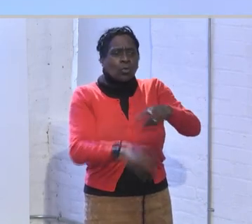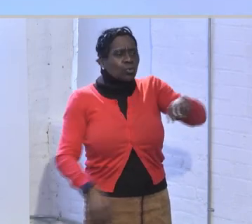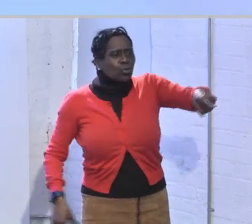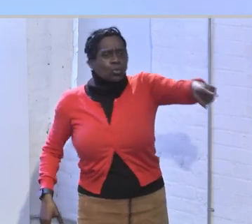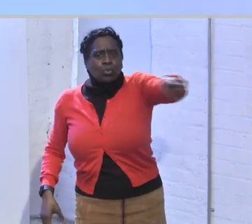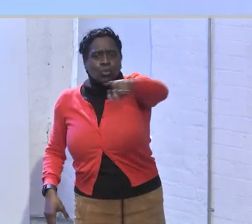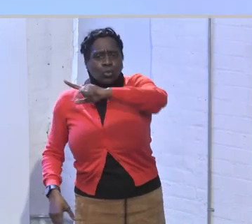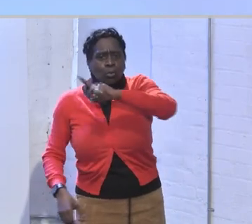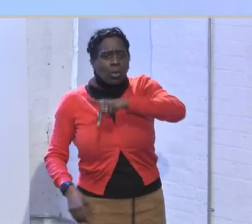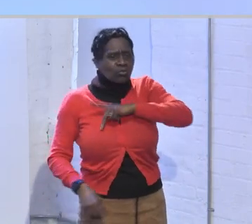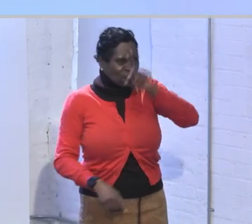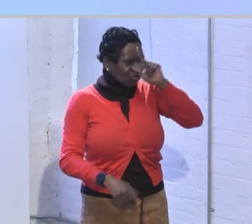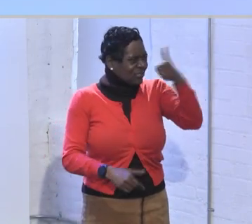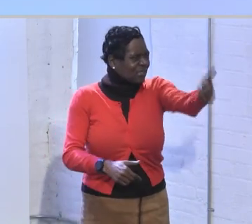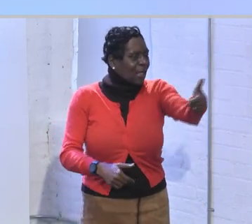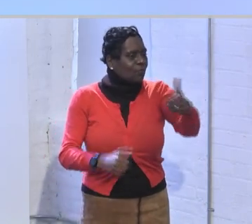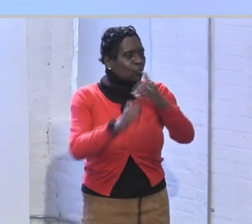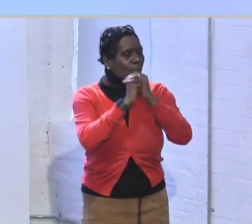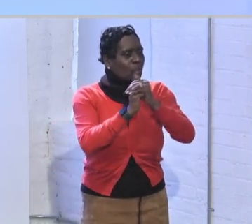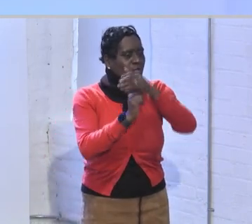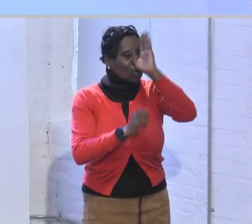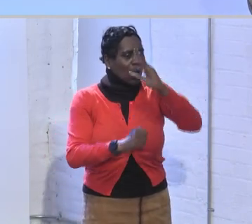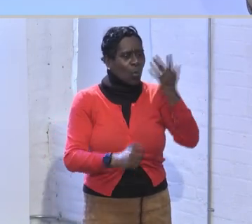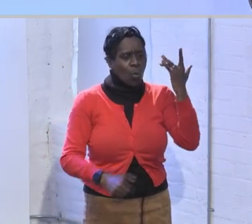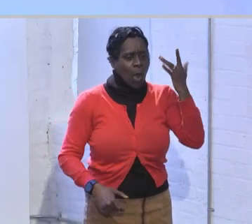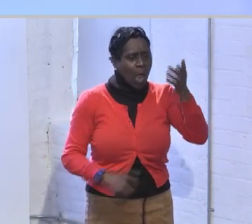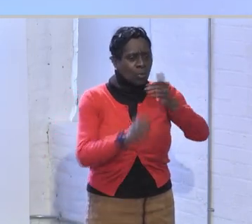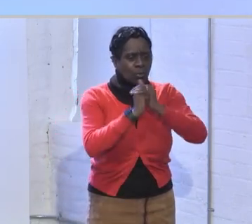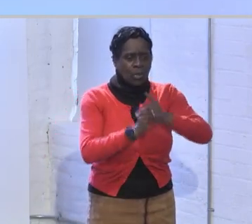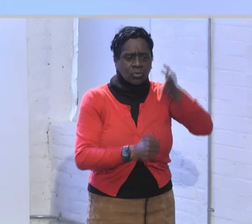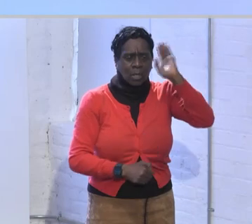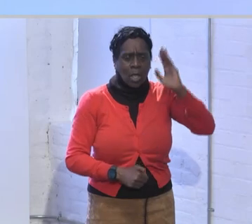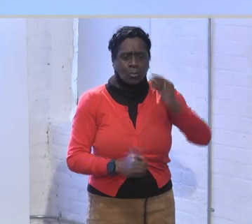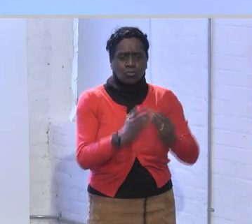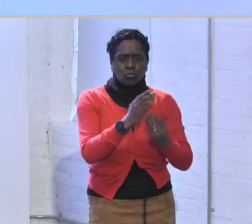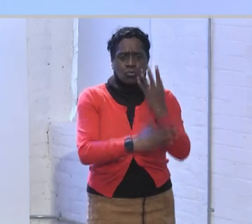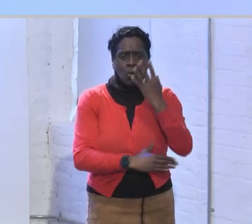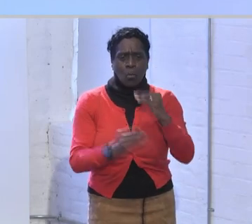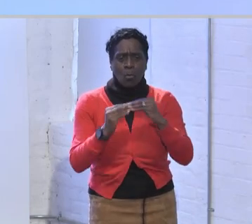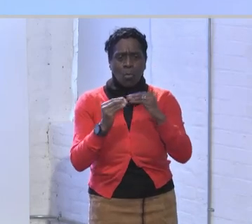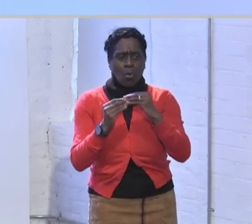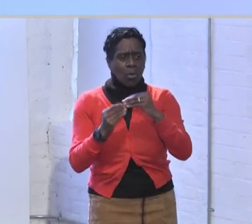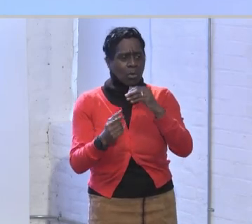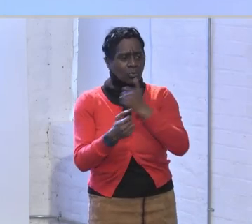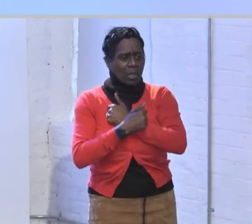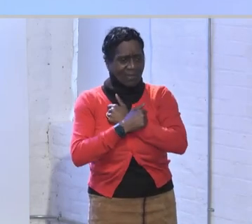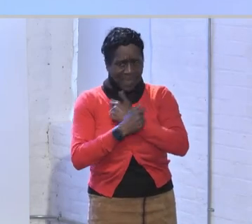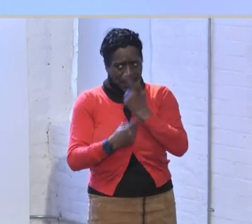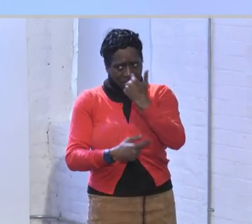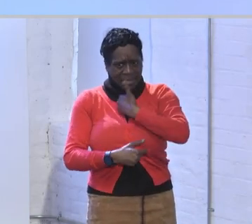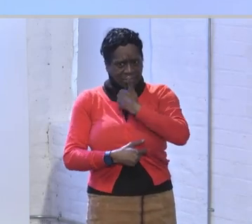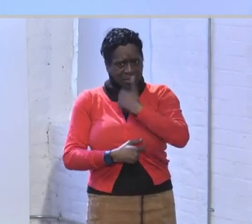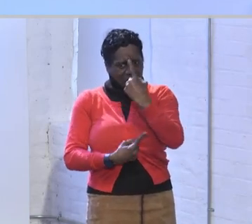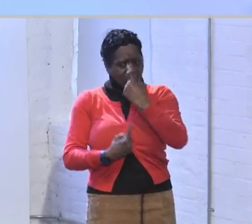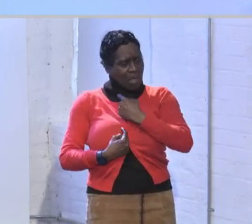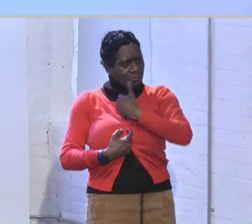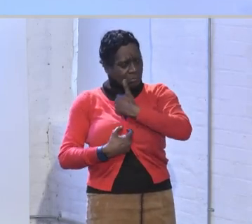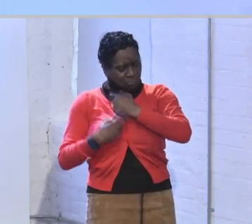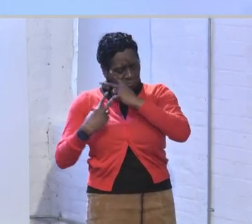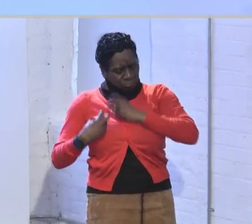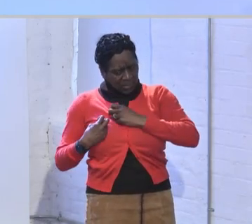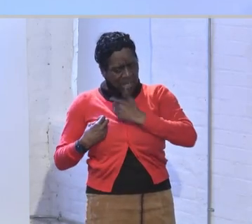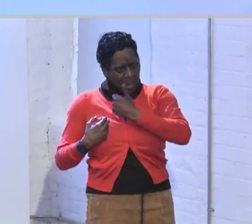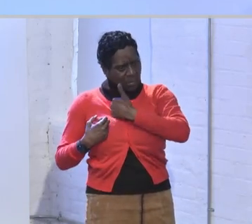personally to worship God? What causes you personally to grow in your love for God? Now I ask myself this, and I'll often